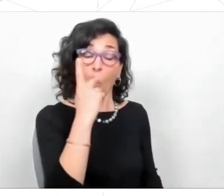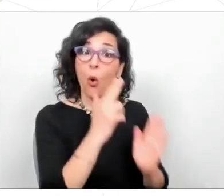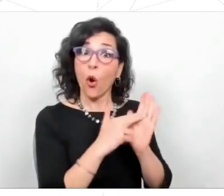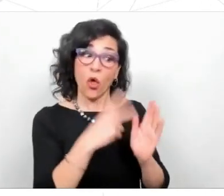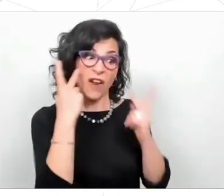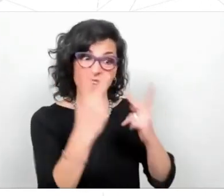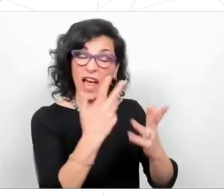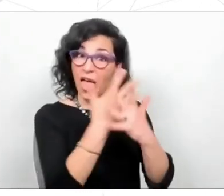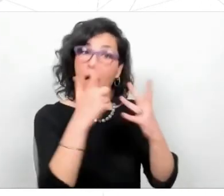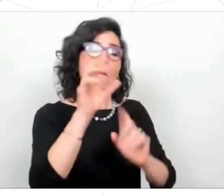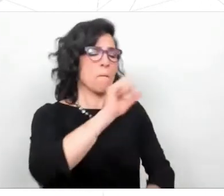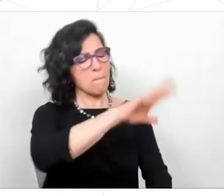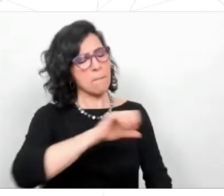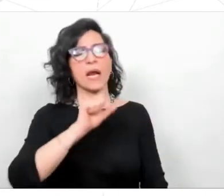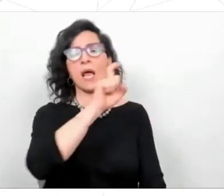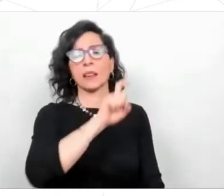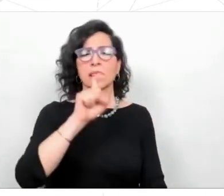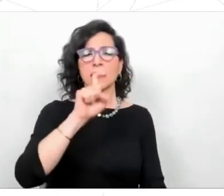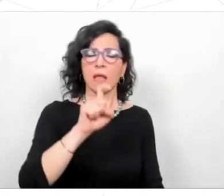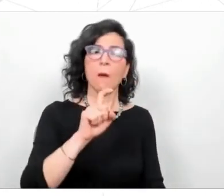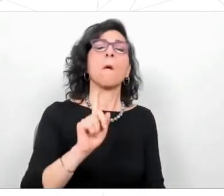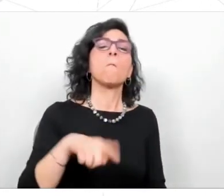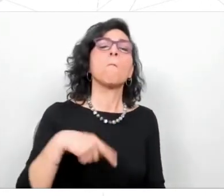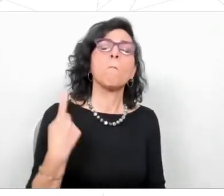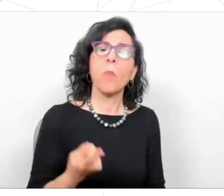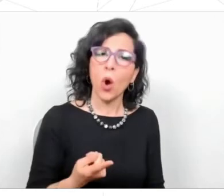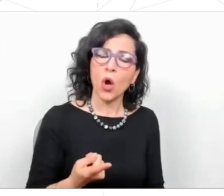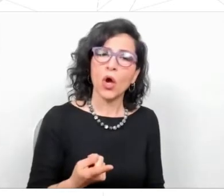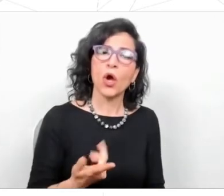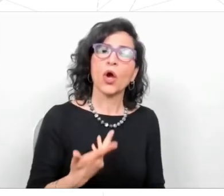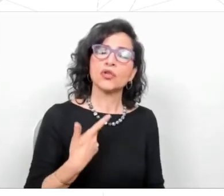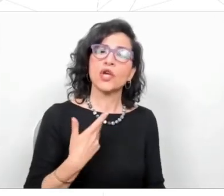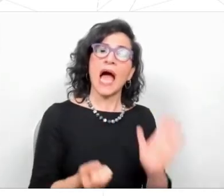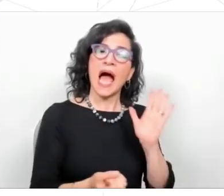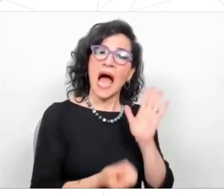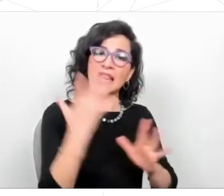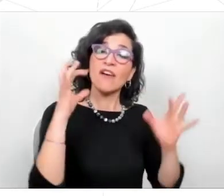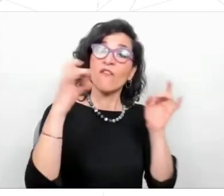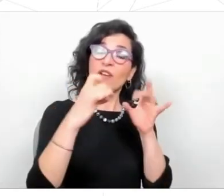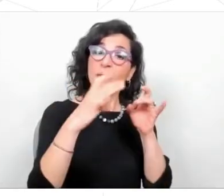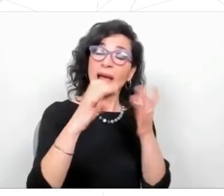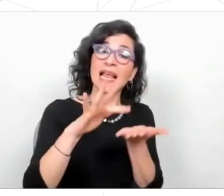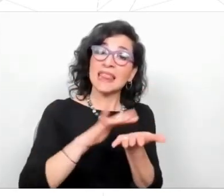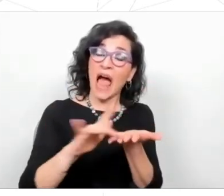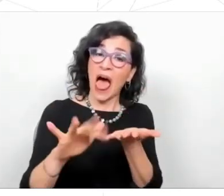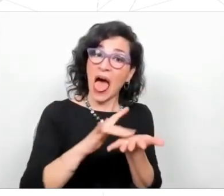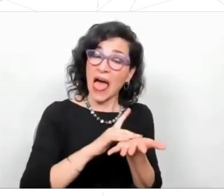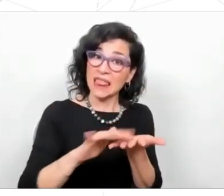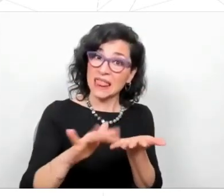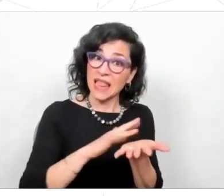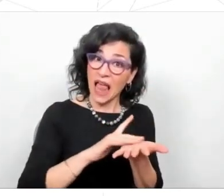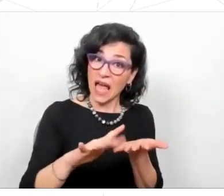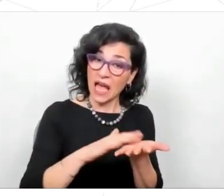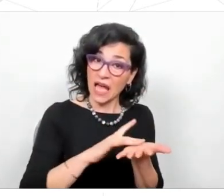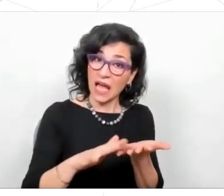touch feedback turned on as well. So as we're clicking through, or as I'm touching, you'll see that raindrop pop up where I have contact